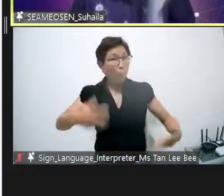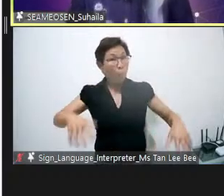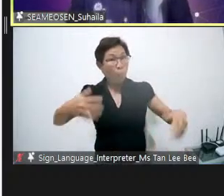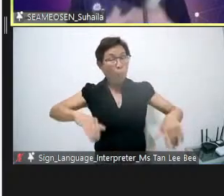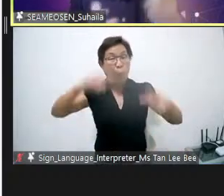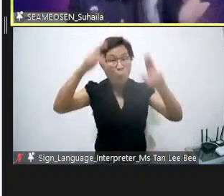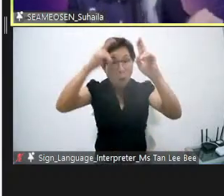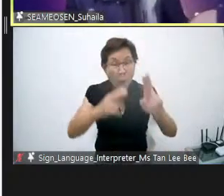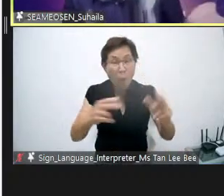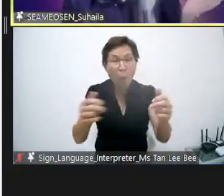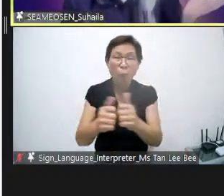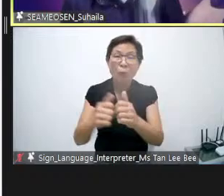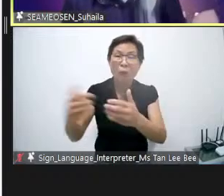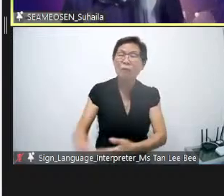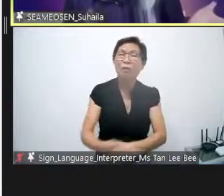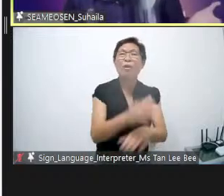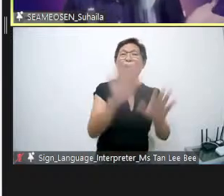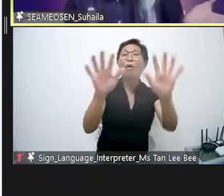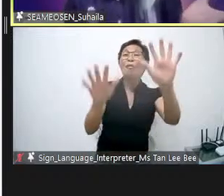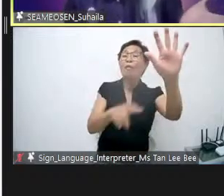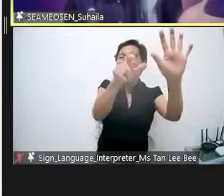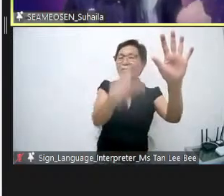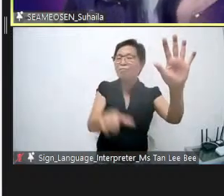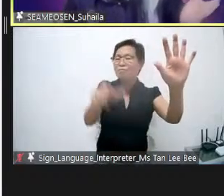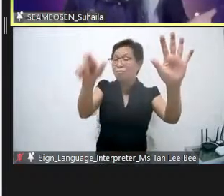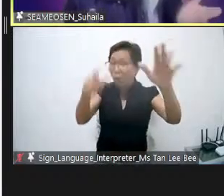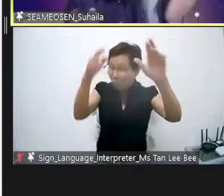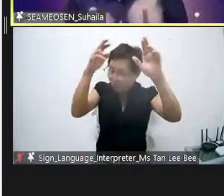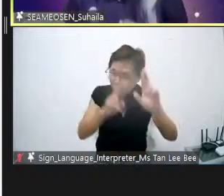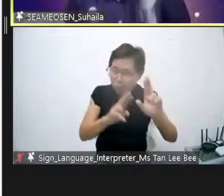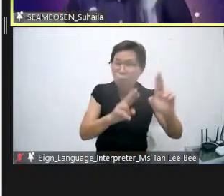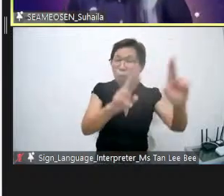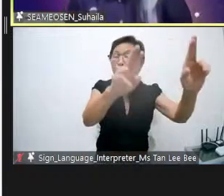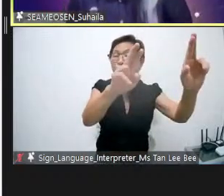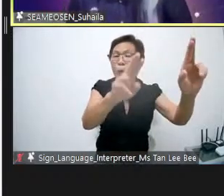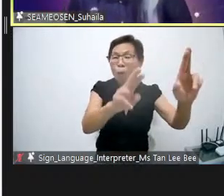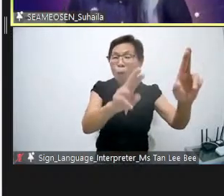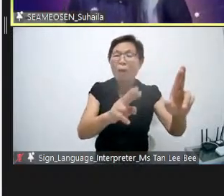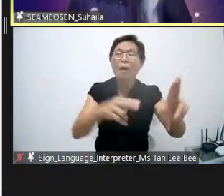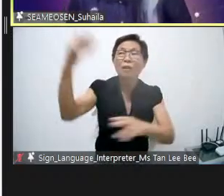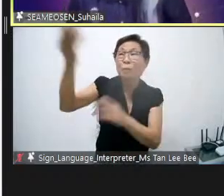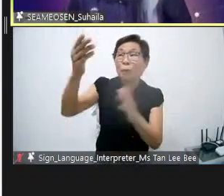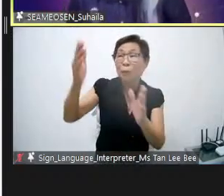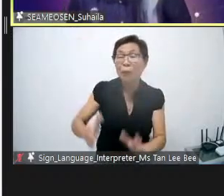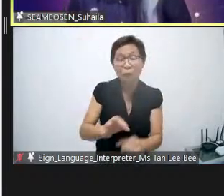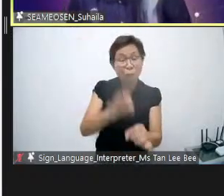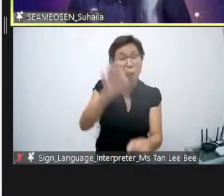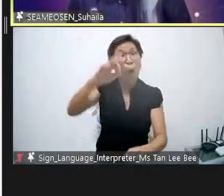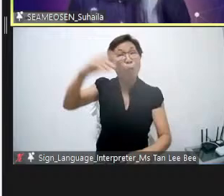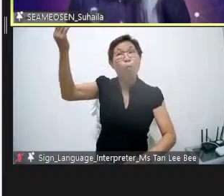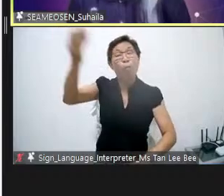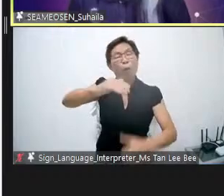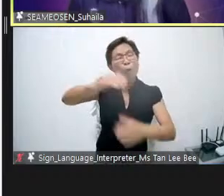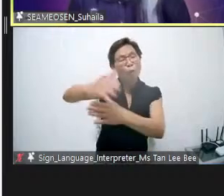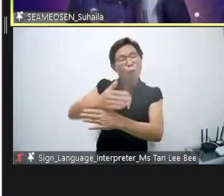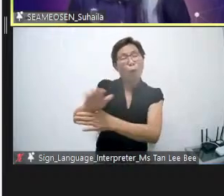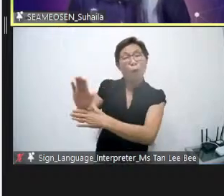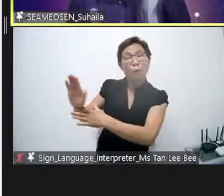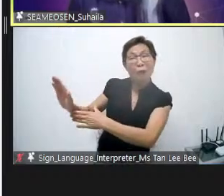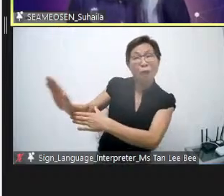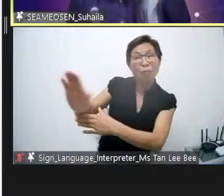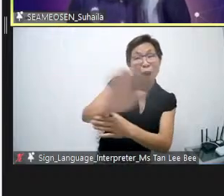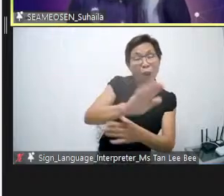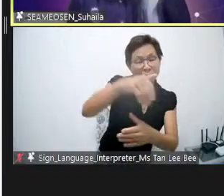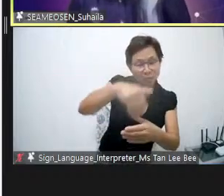us five remarkable and inspiring speakers who will be sharing their insights on today's